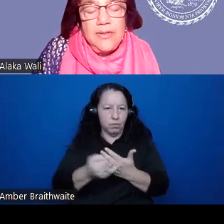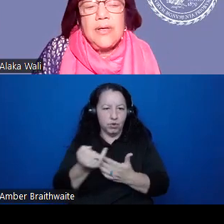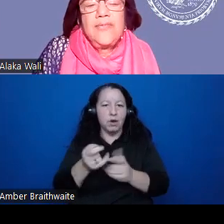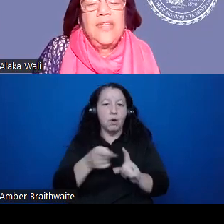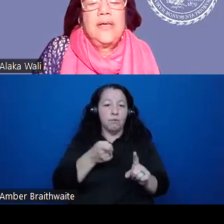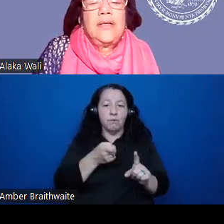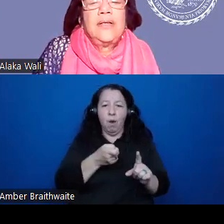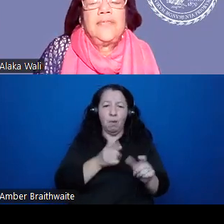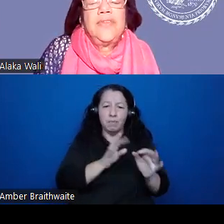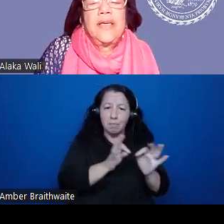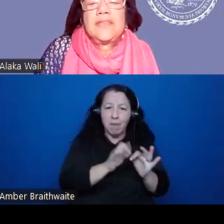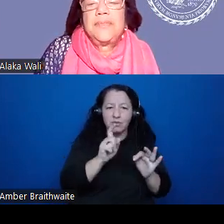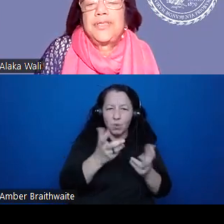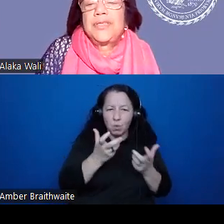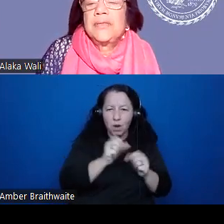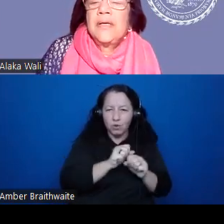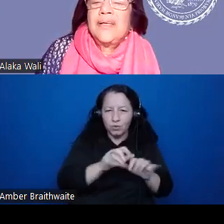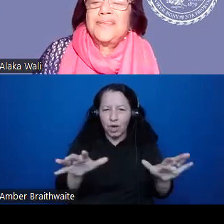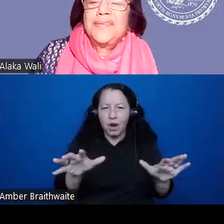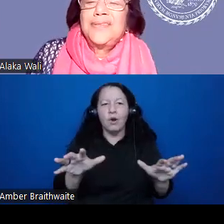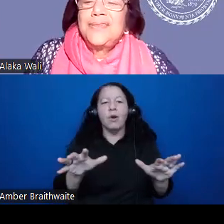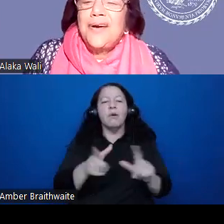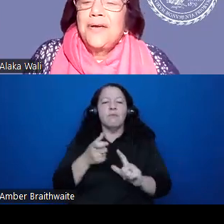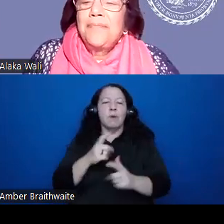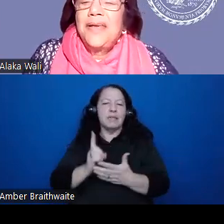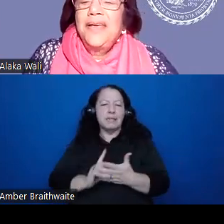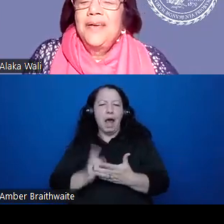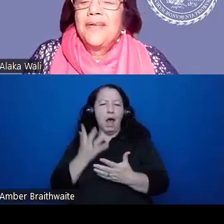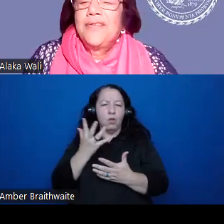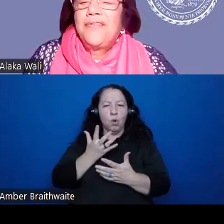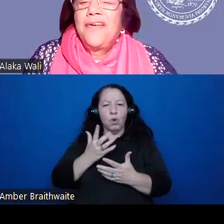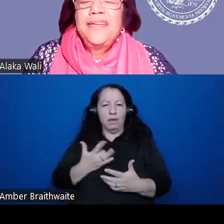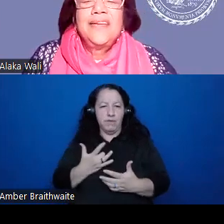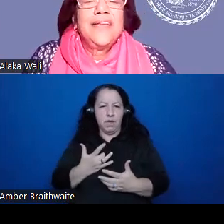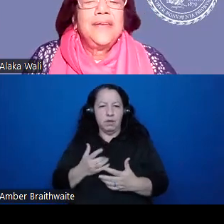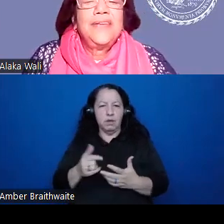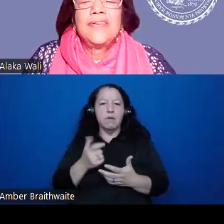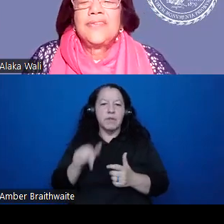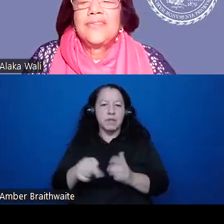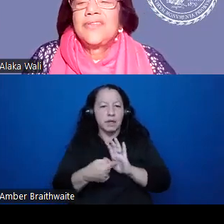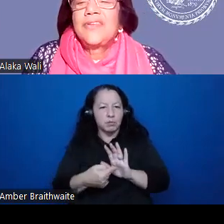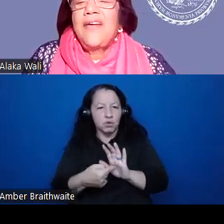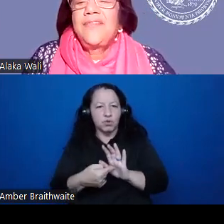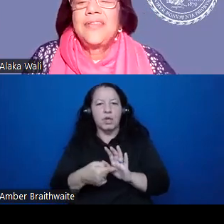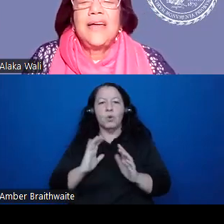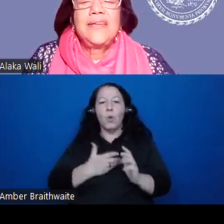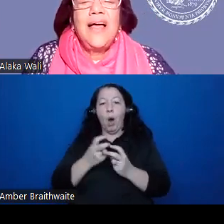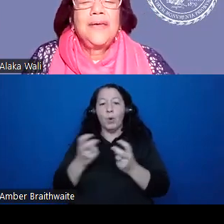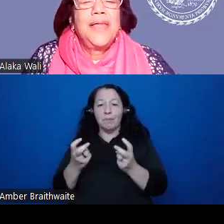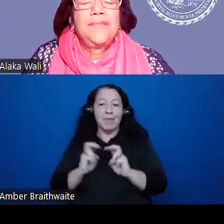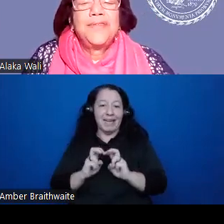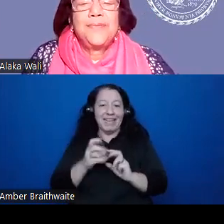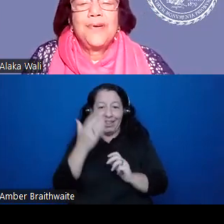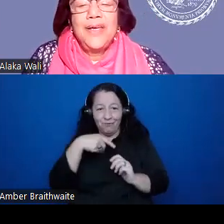of the look and feel of the exhibition. So this is our committee here in the front, and then this is the staff at that